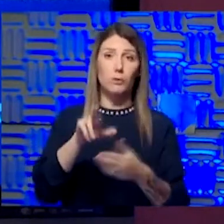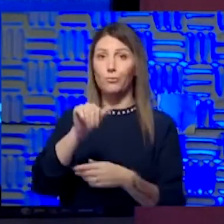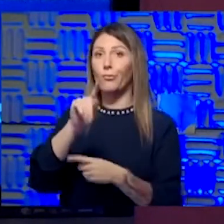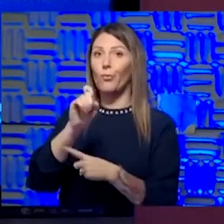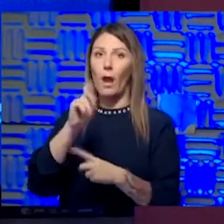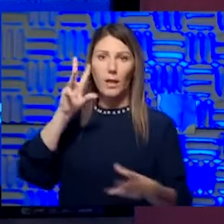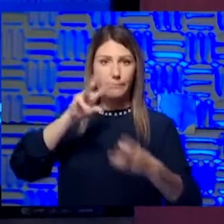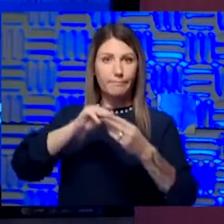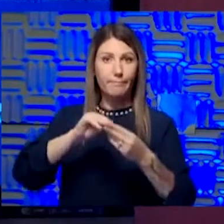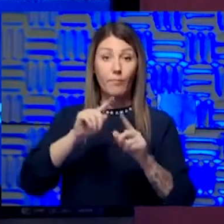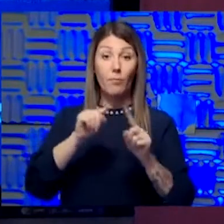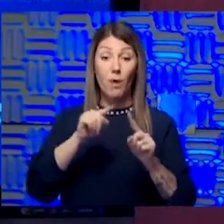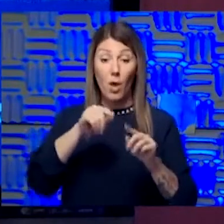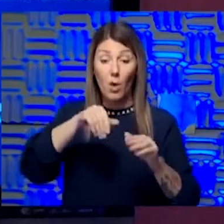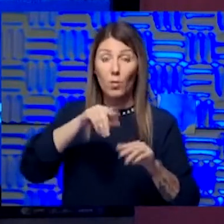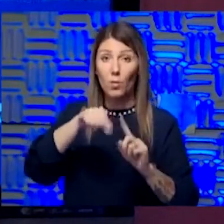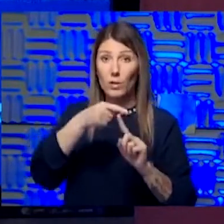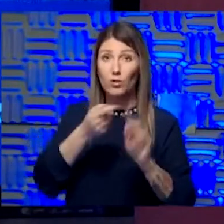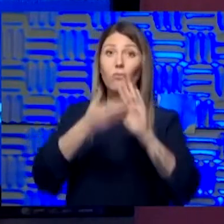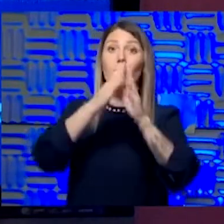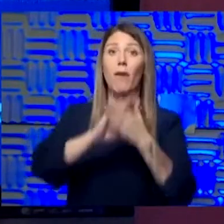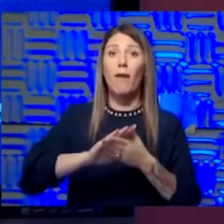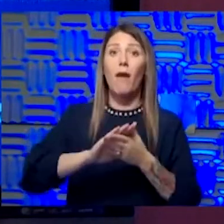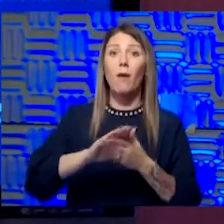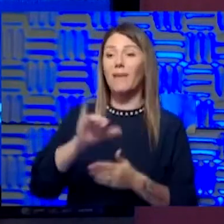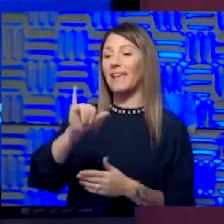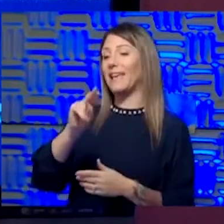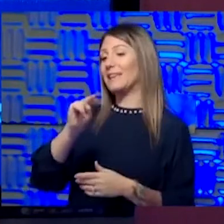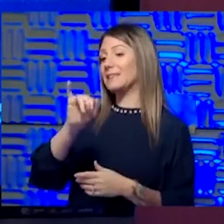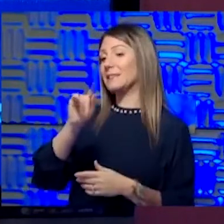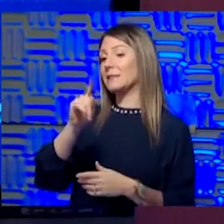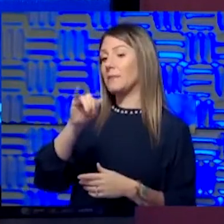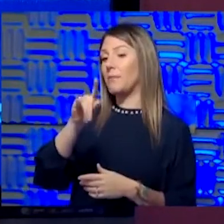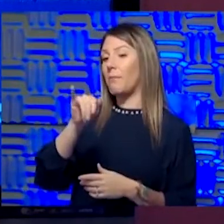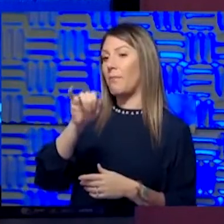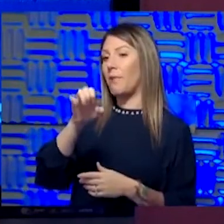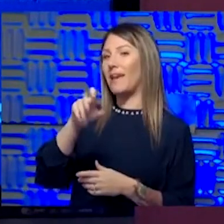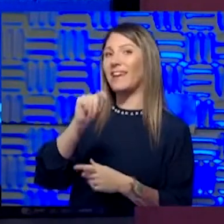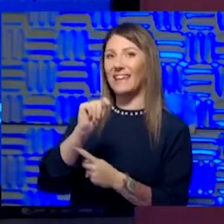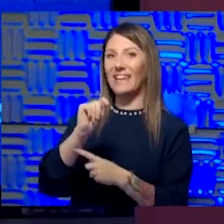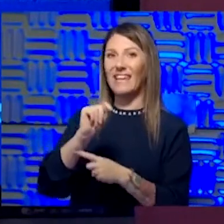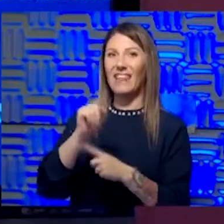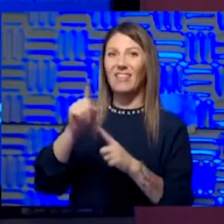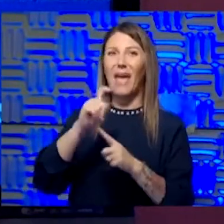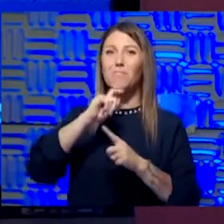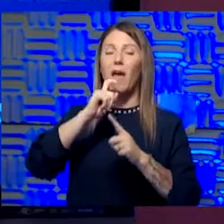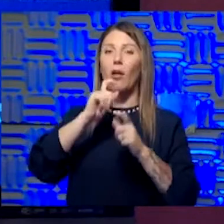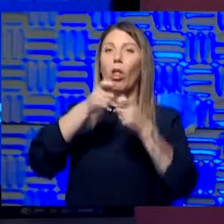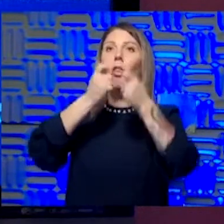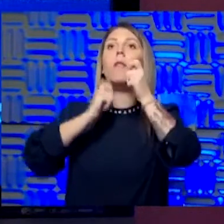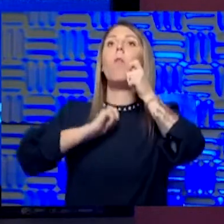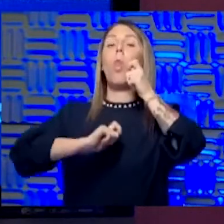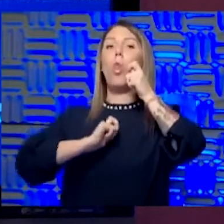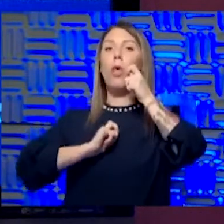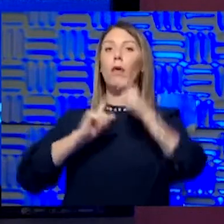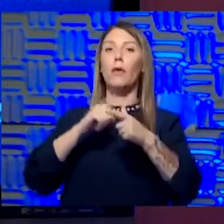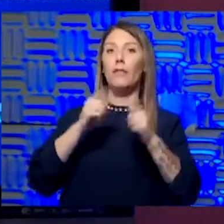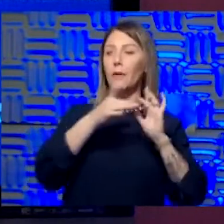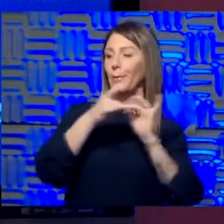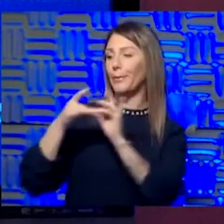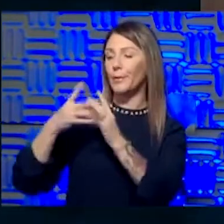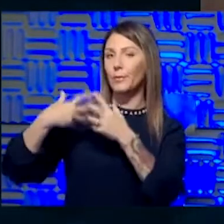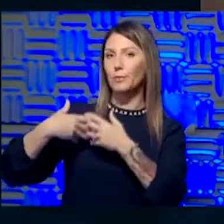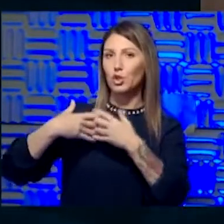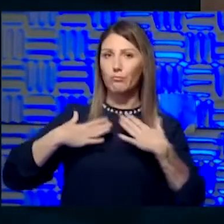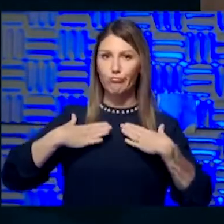it is, once you get intubated, it's a little more difficult story. Larry, what would you say yours has been like at Advent? Yeah, I would agree.